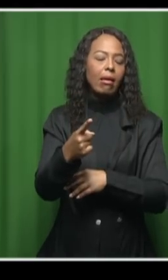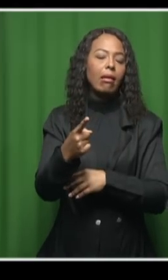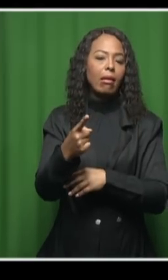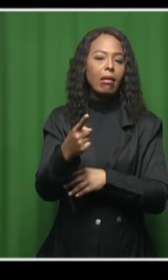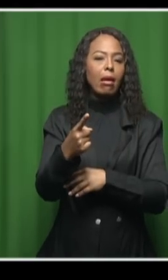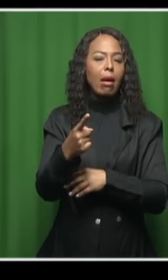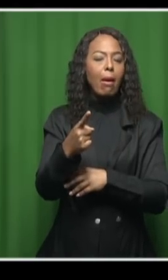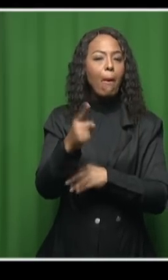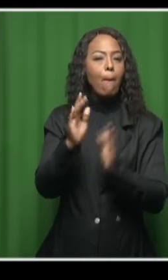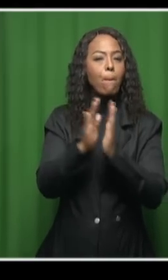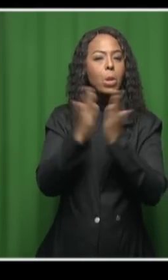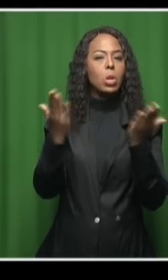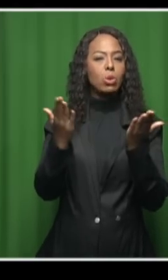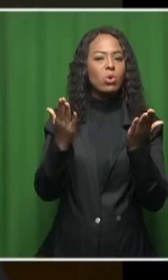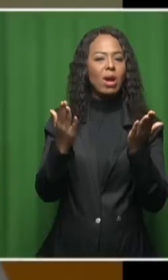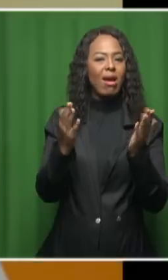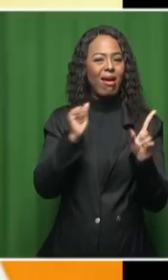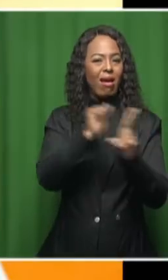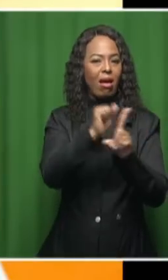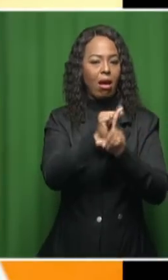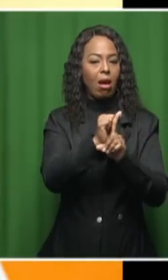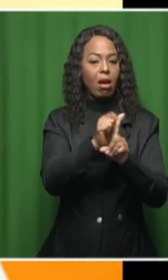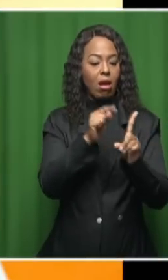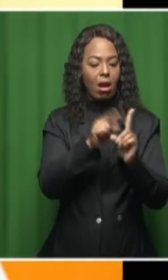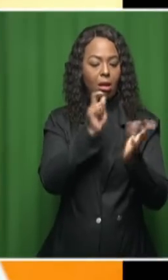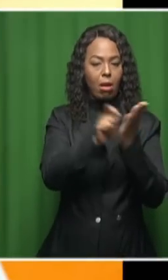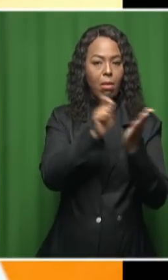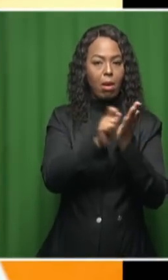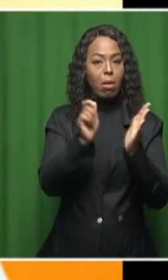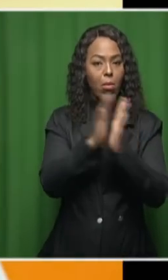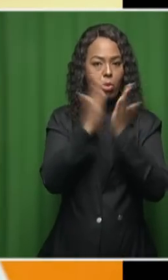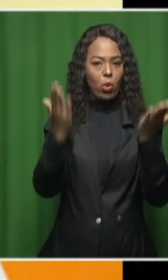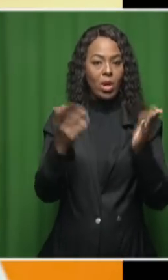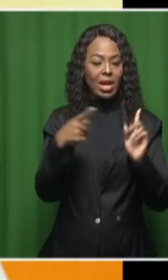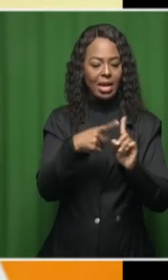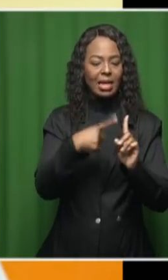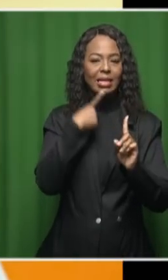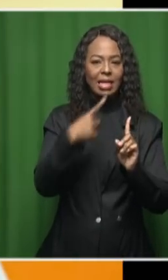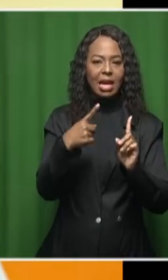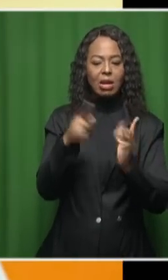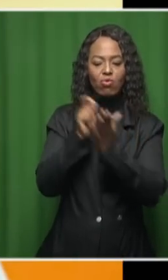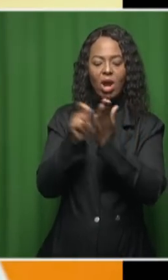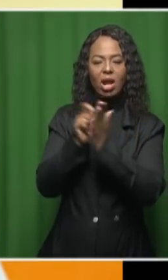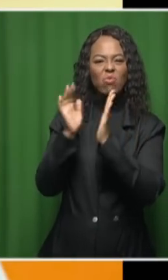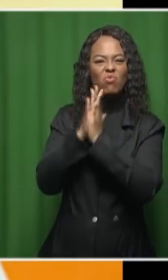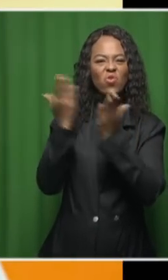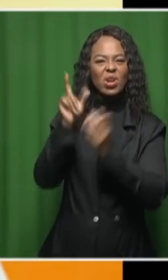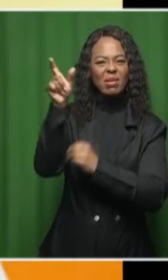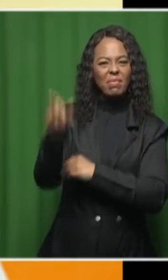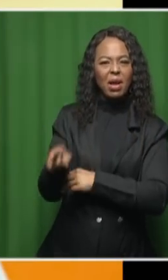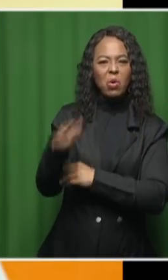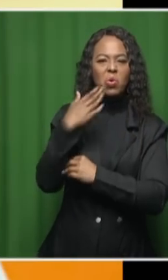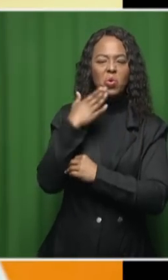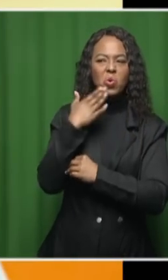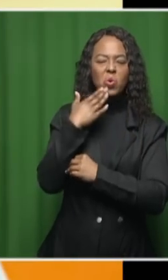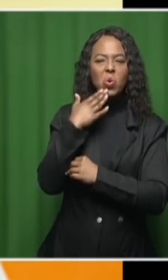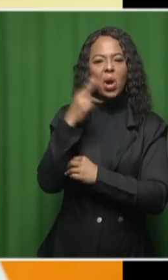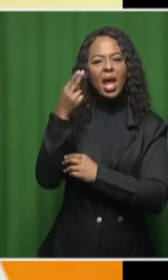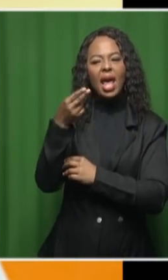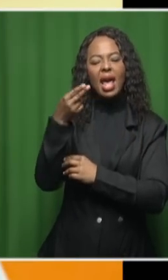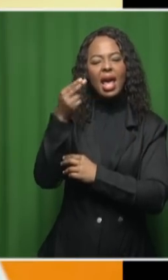book that Prince Mashele wrote, he said he had written a book on Herman Mashaba, and this was an